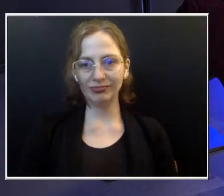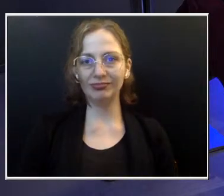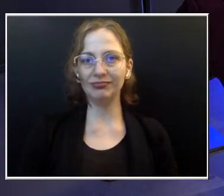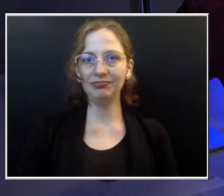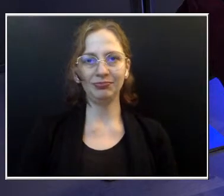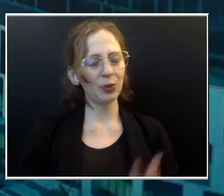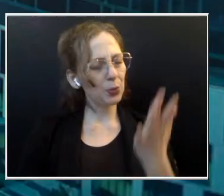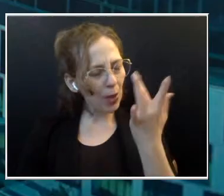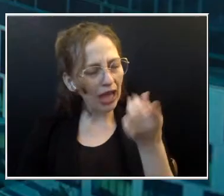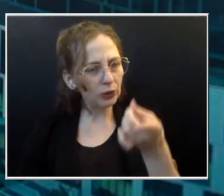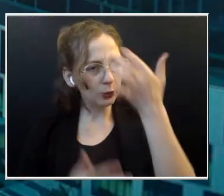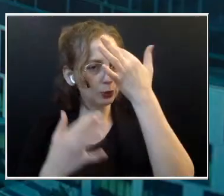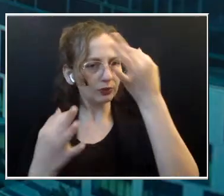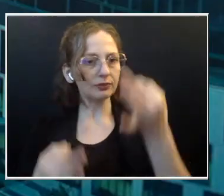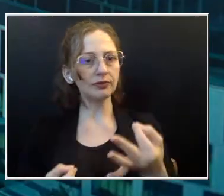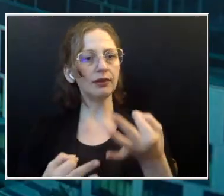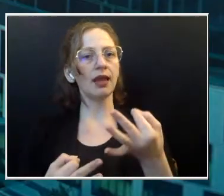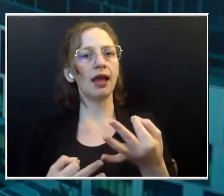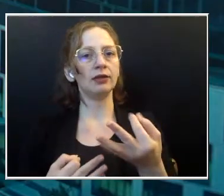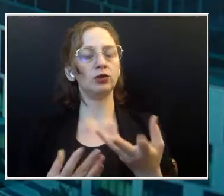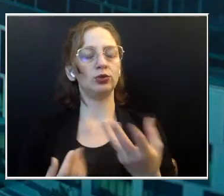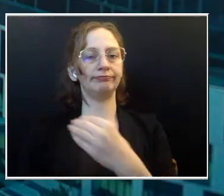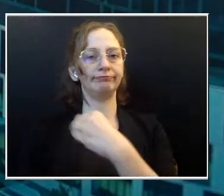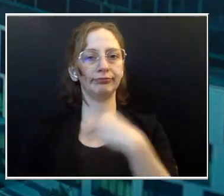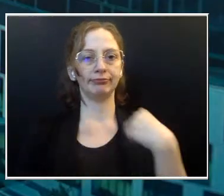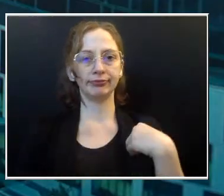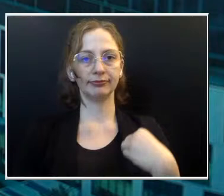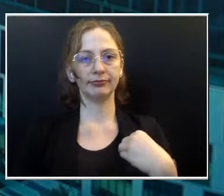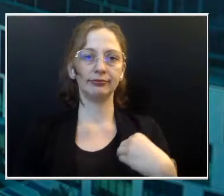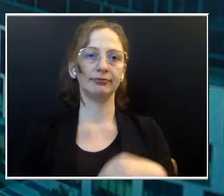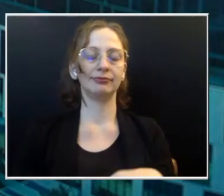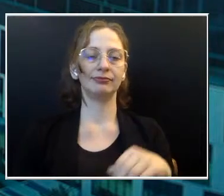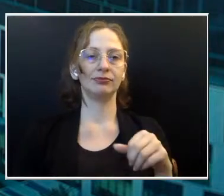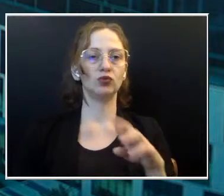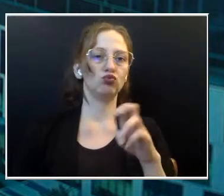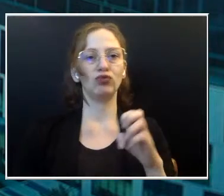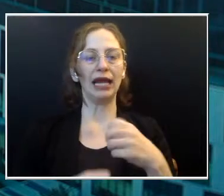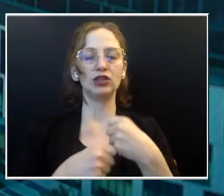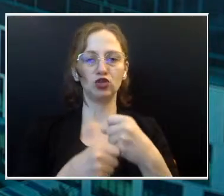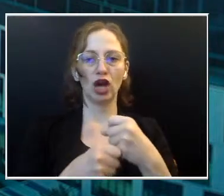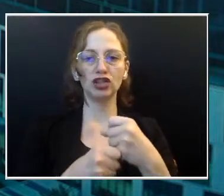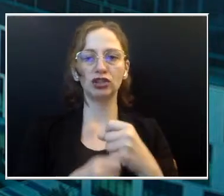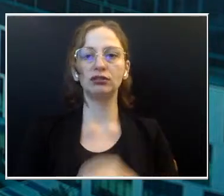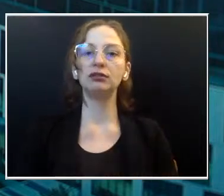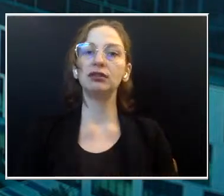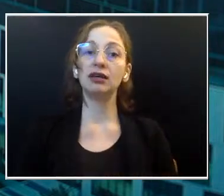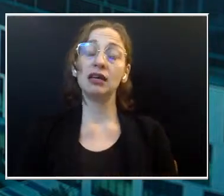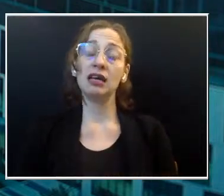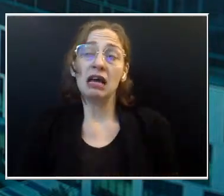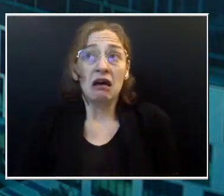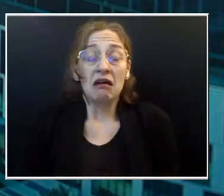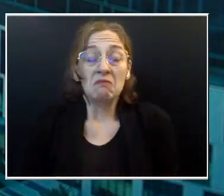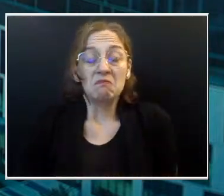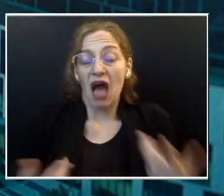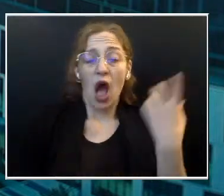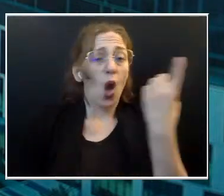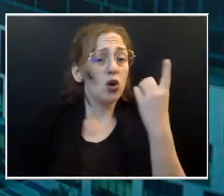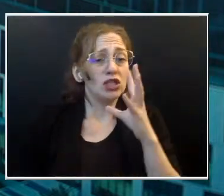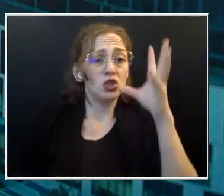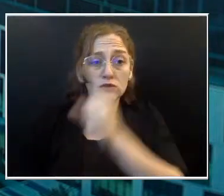You know, I never thought I wouldn't, I guess. I think that's the way the KU doctors present it.